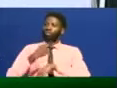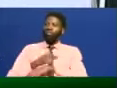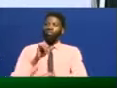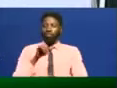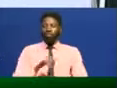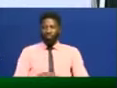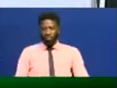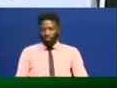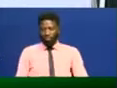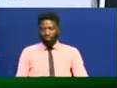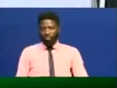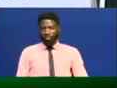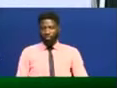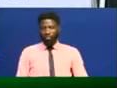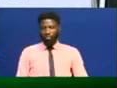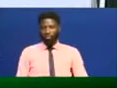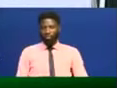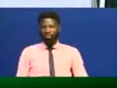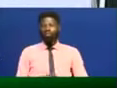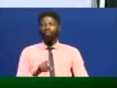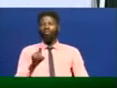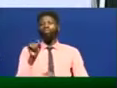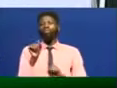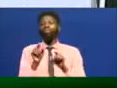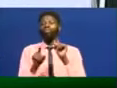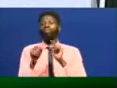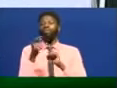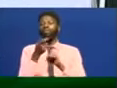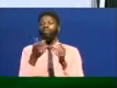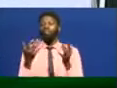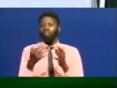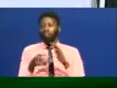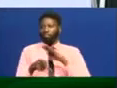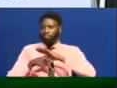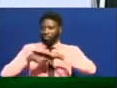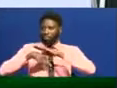selected from primary and secondary schools